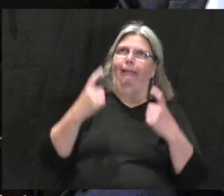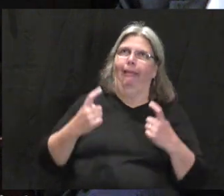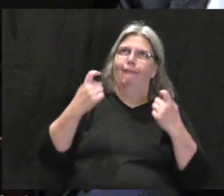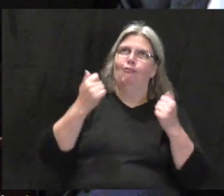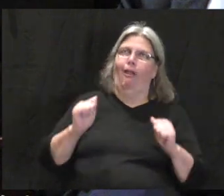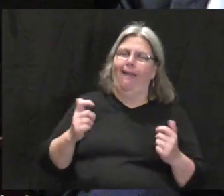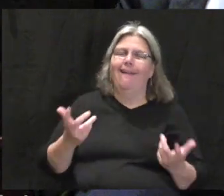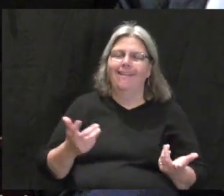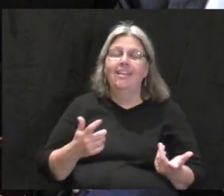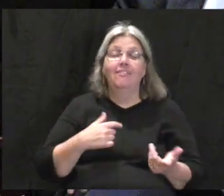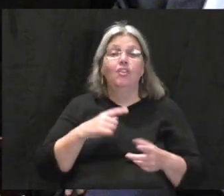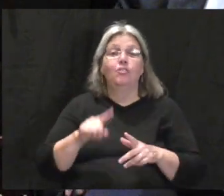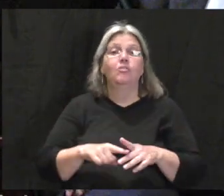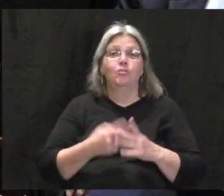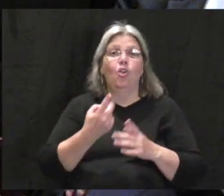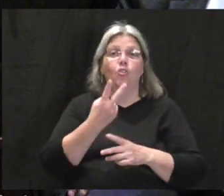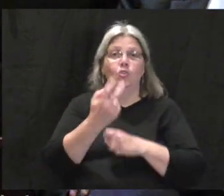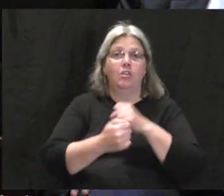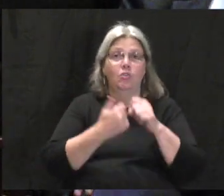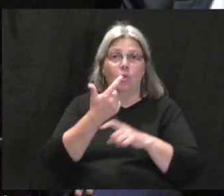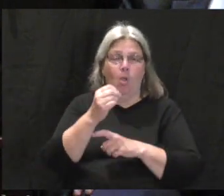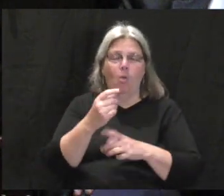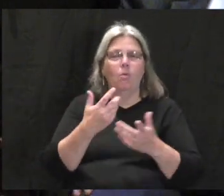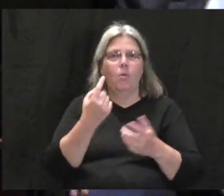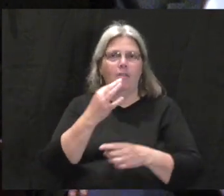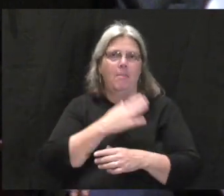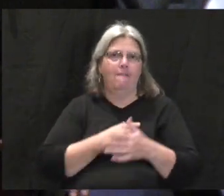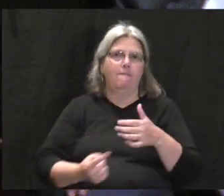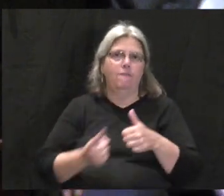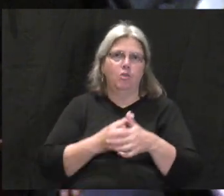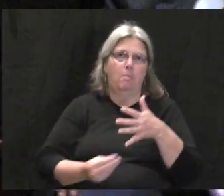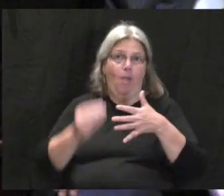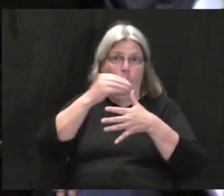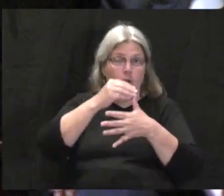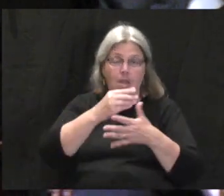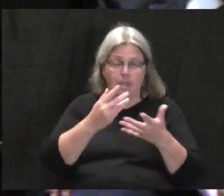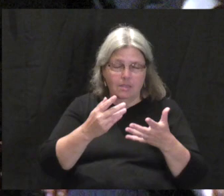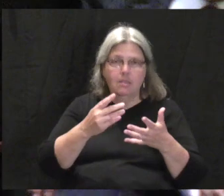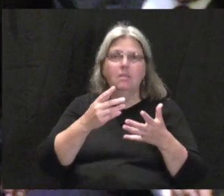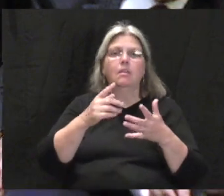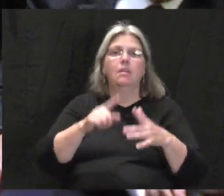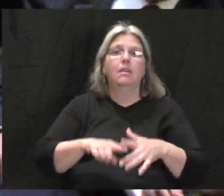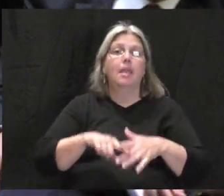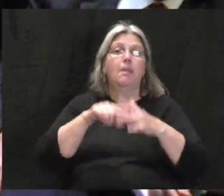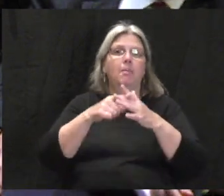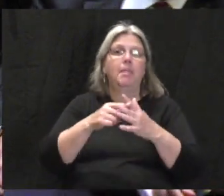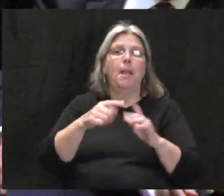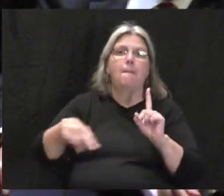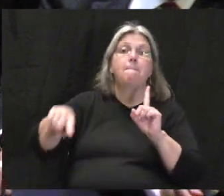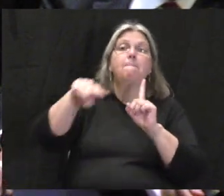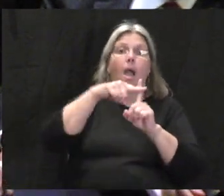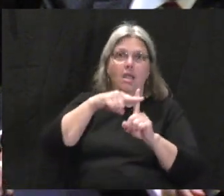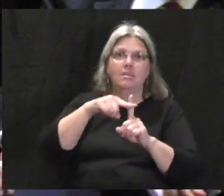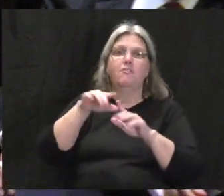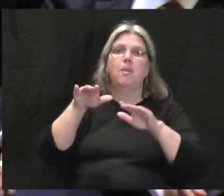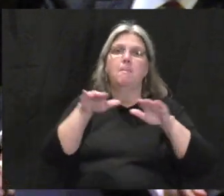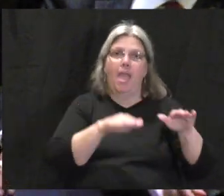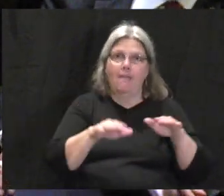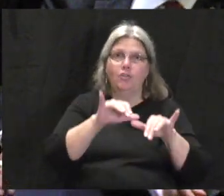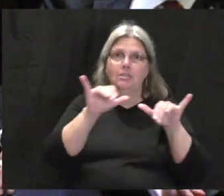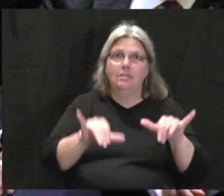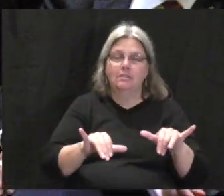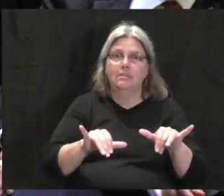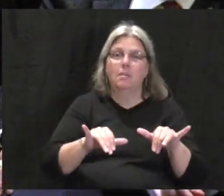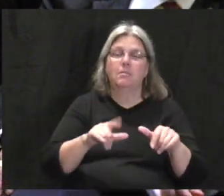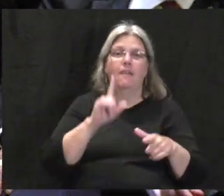because that revolves around setting clear expectations at your school and being able to say to kids, all right, when you come to school, here's